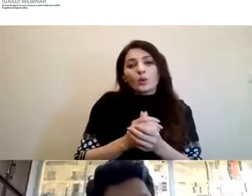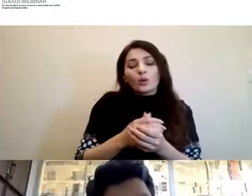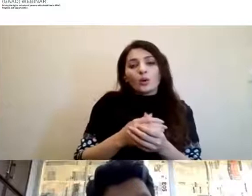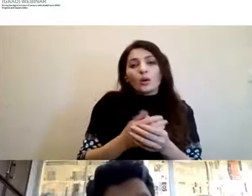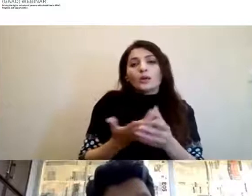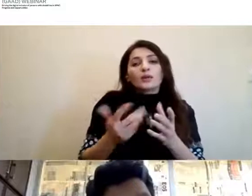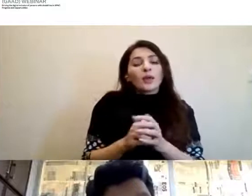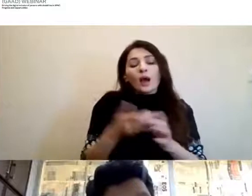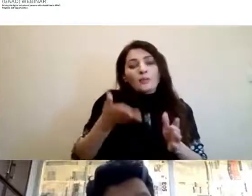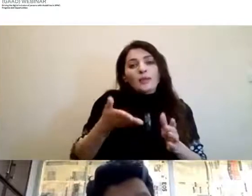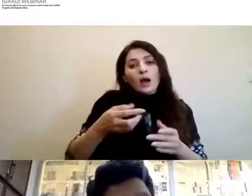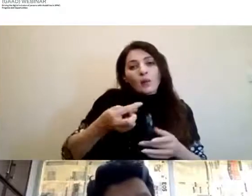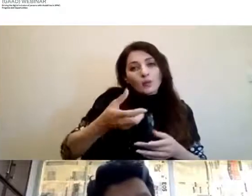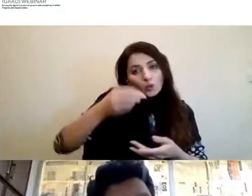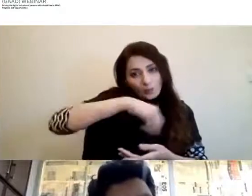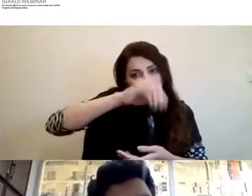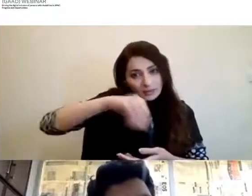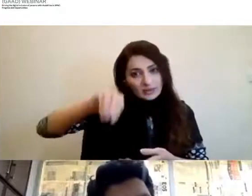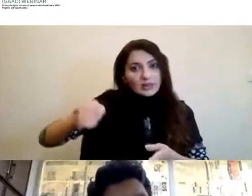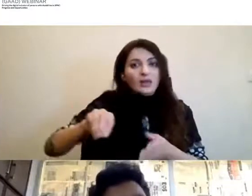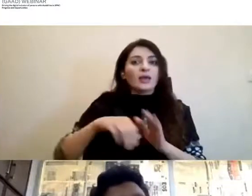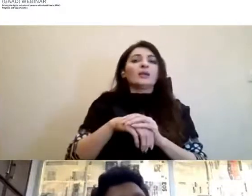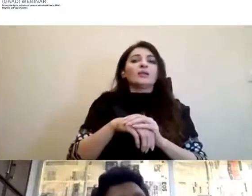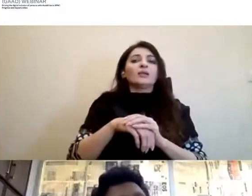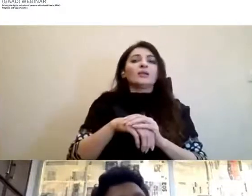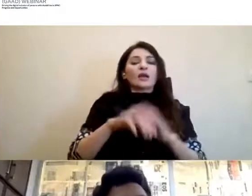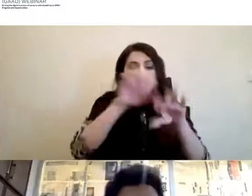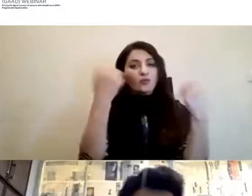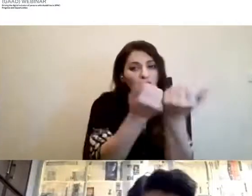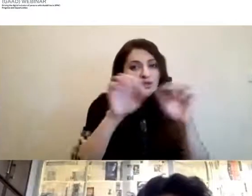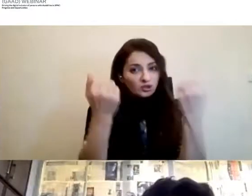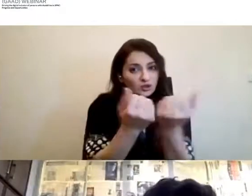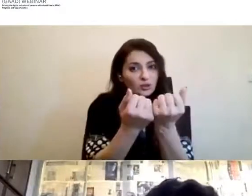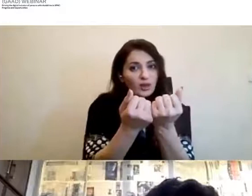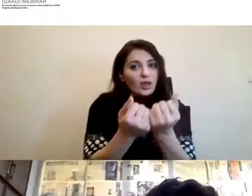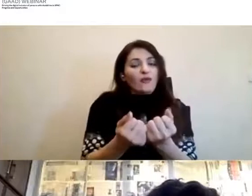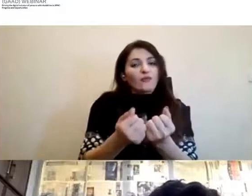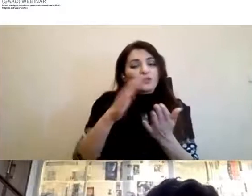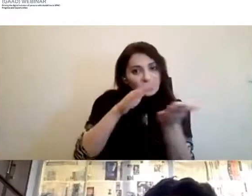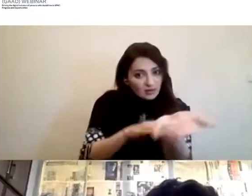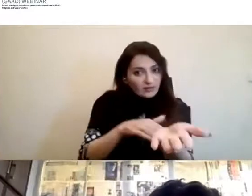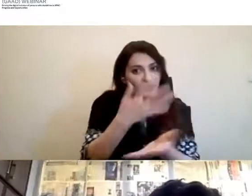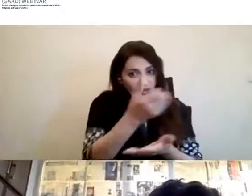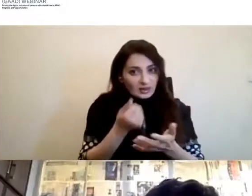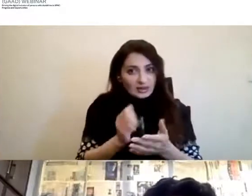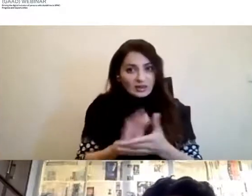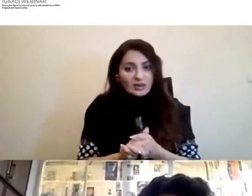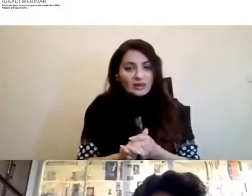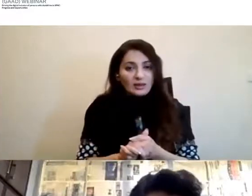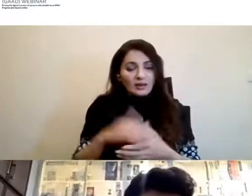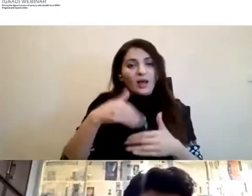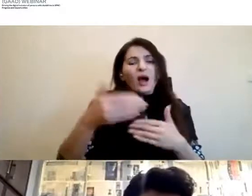OPDs get accessibility certification from IEEP. But the sad fact is that if you look at the world in general,